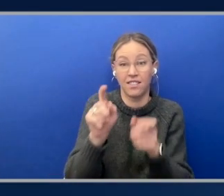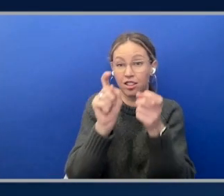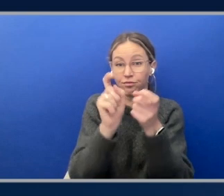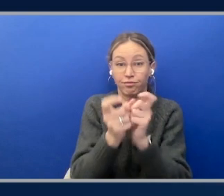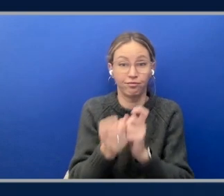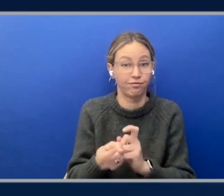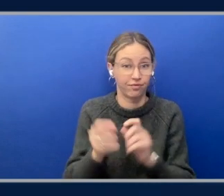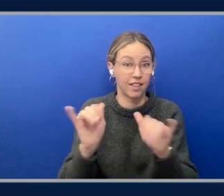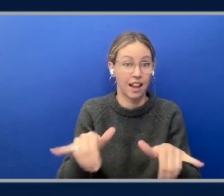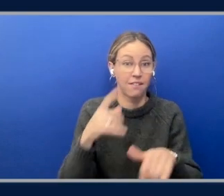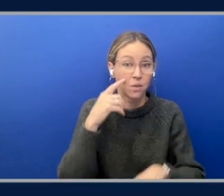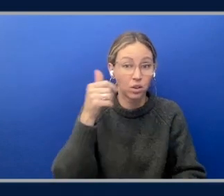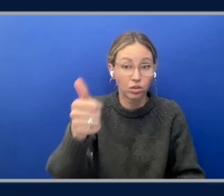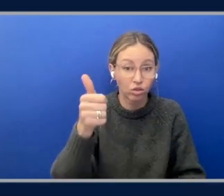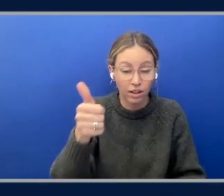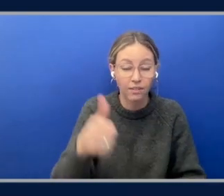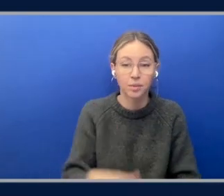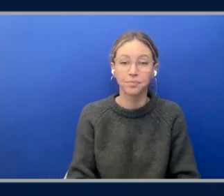awesome